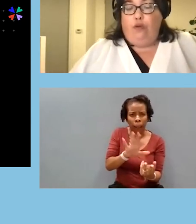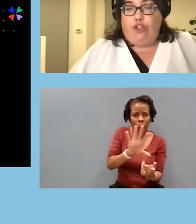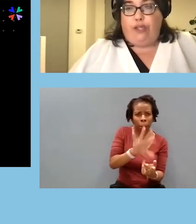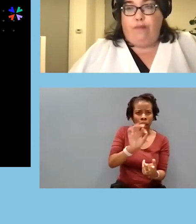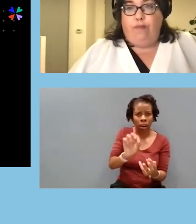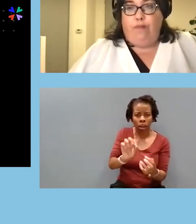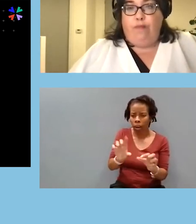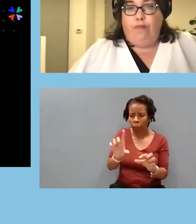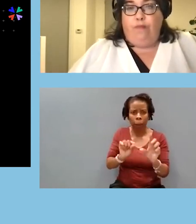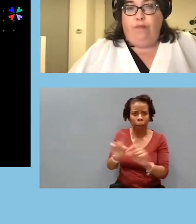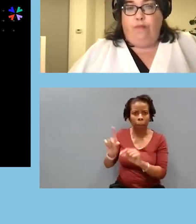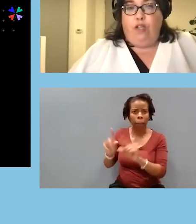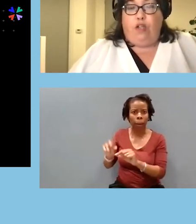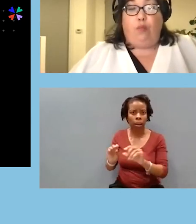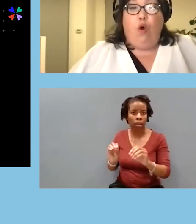working culture.